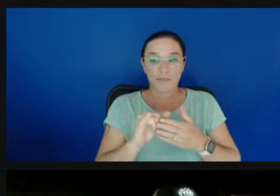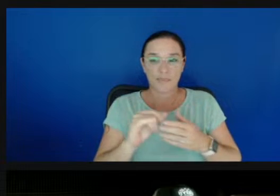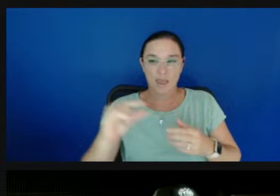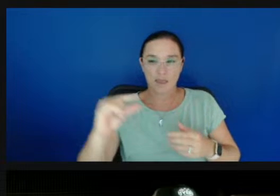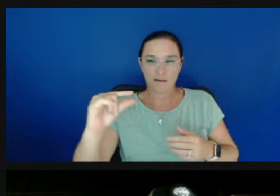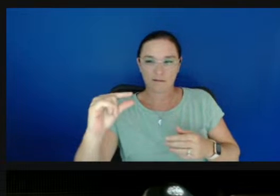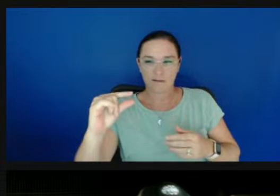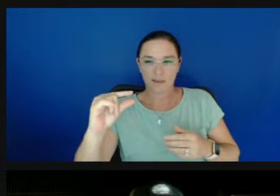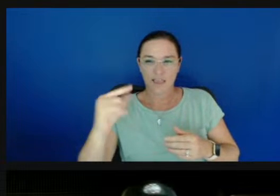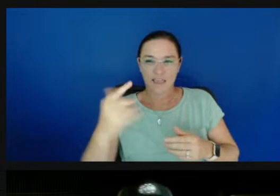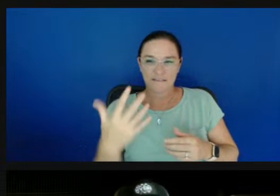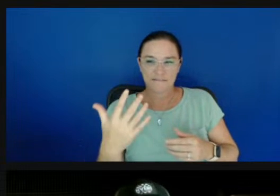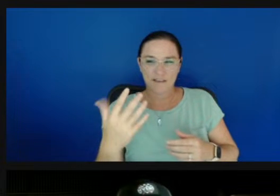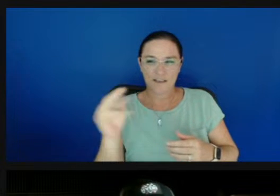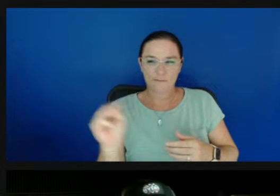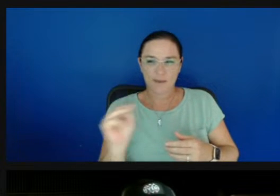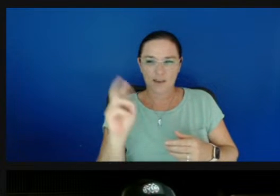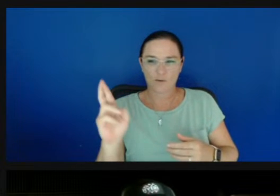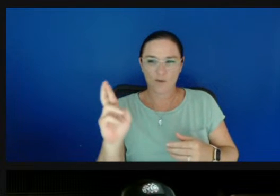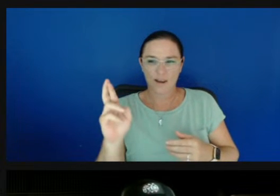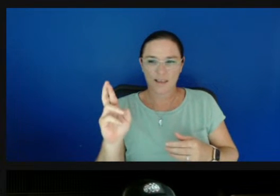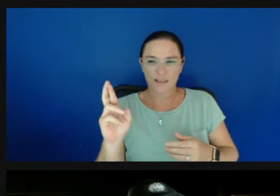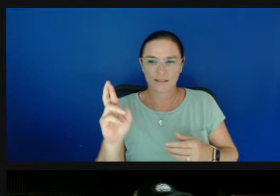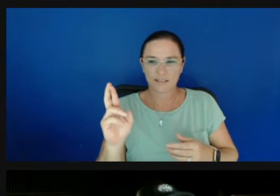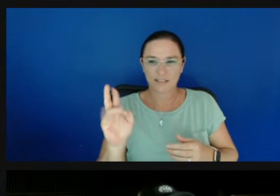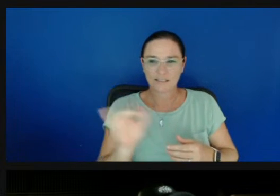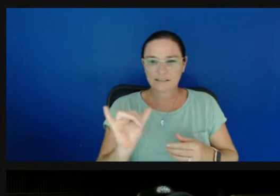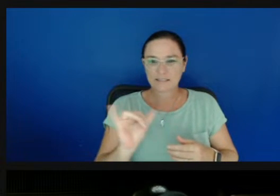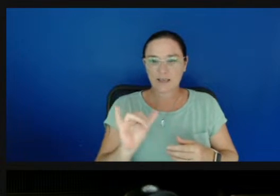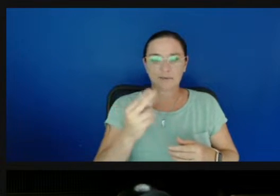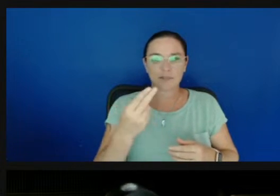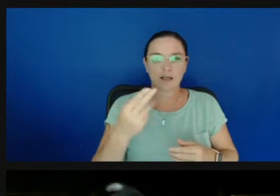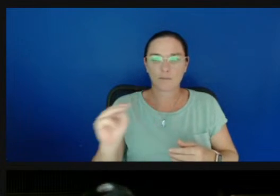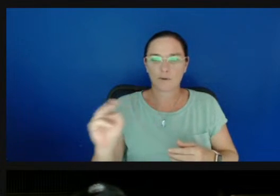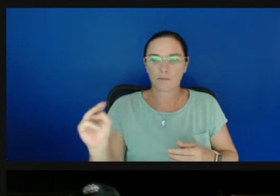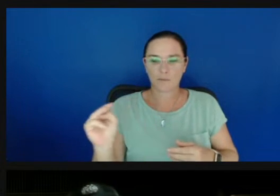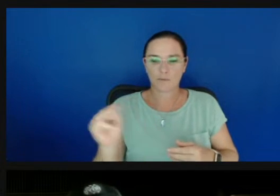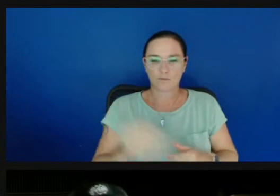similar amplitude to what you see down at Hawaiʻi.